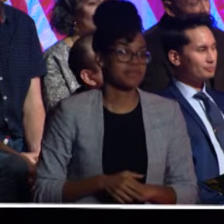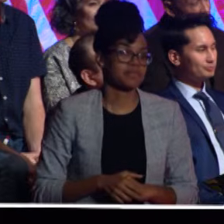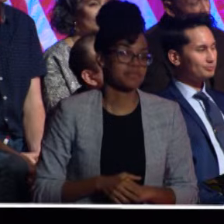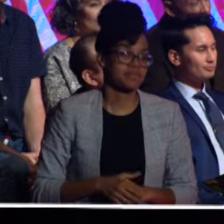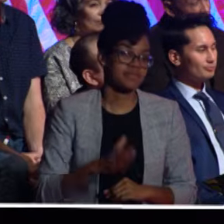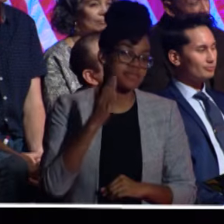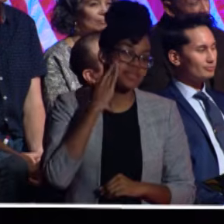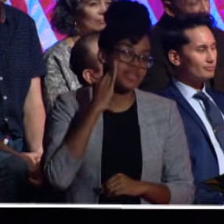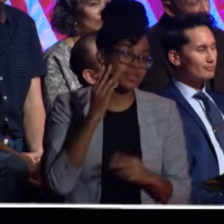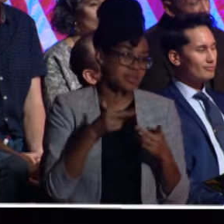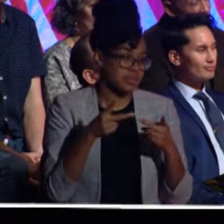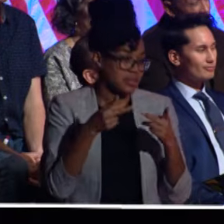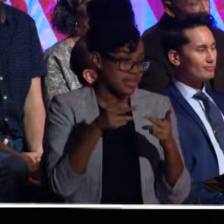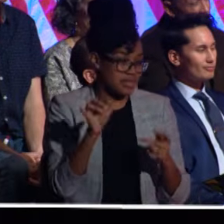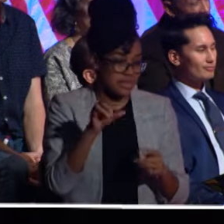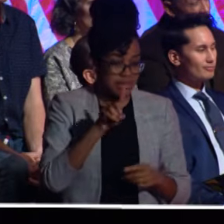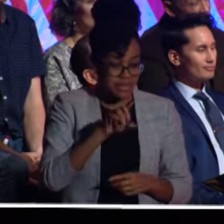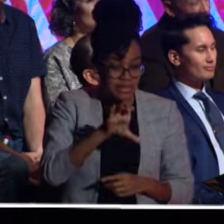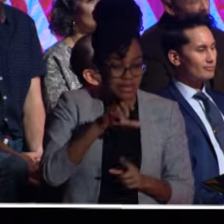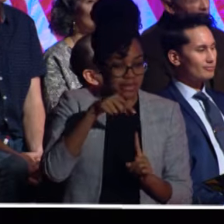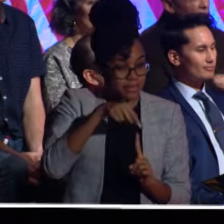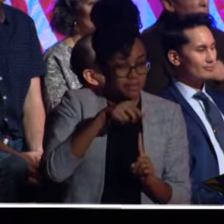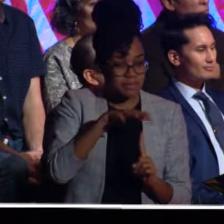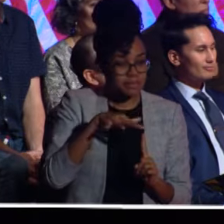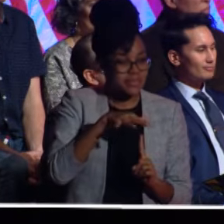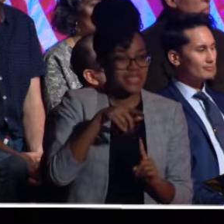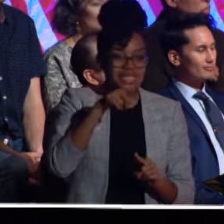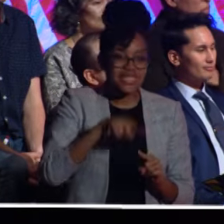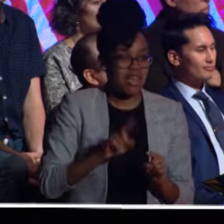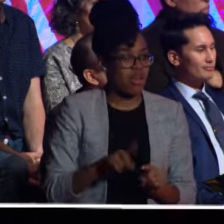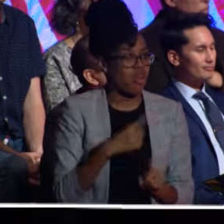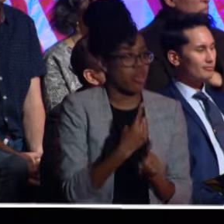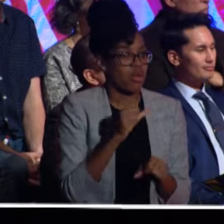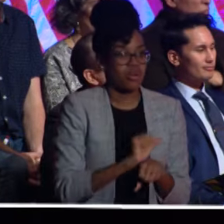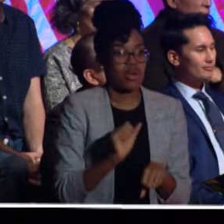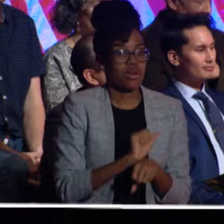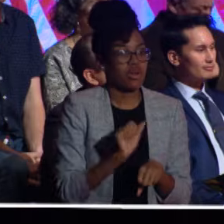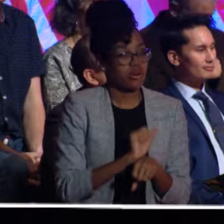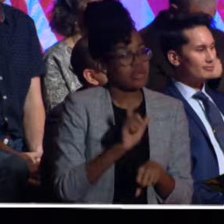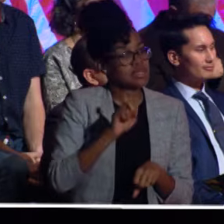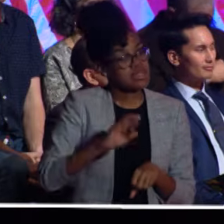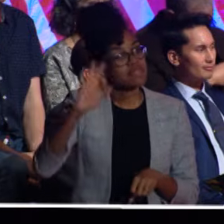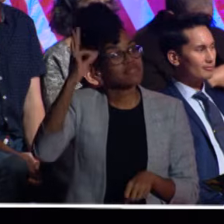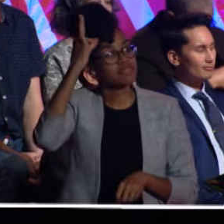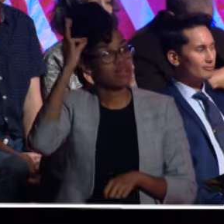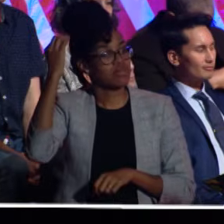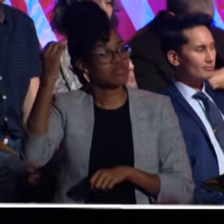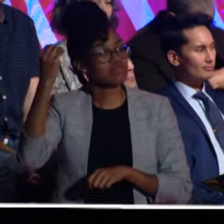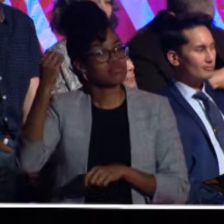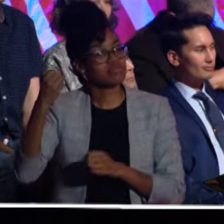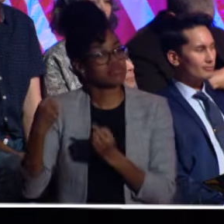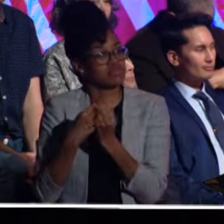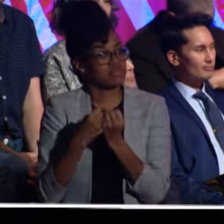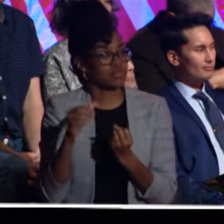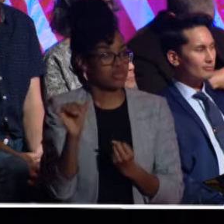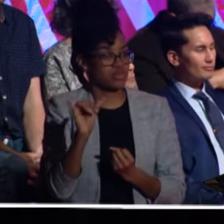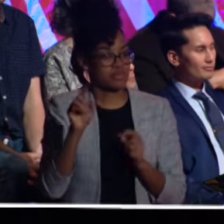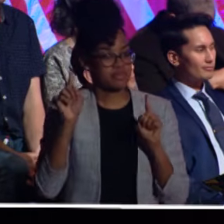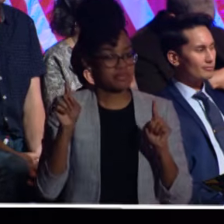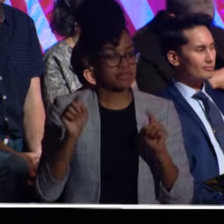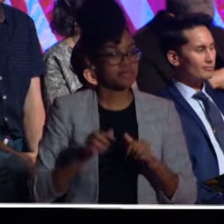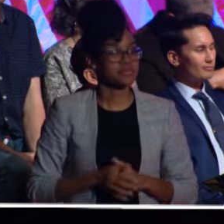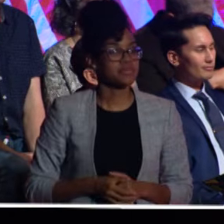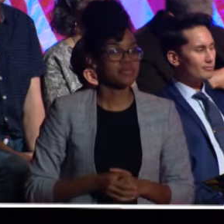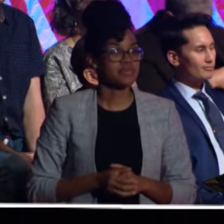like DC can't do this alone, and we need the federal government to be our partner, which is why I'm hopeful to